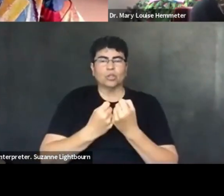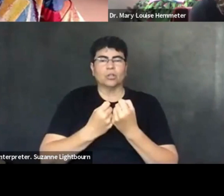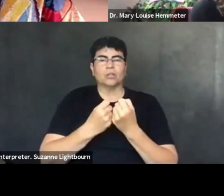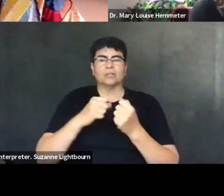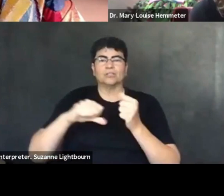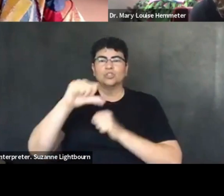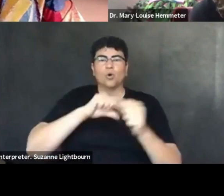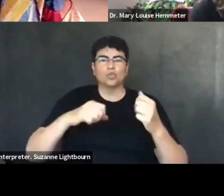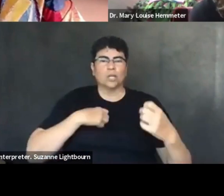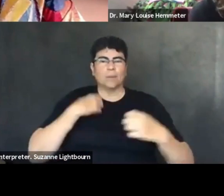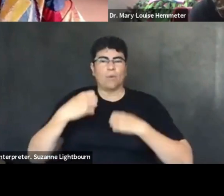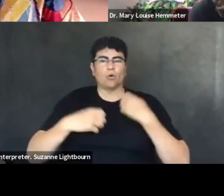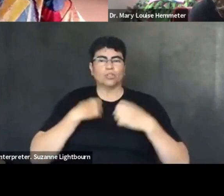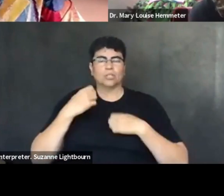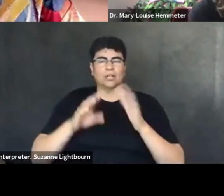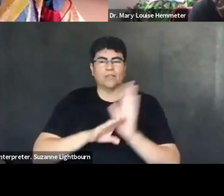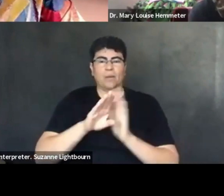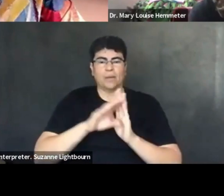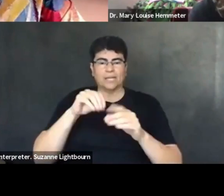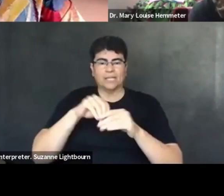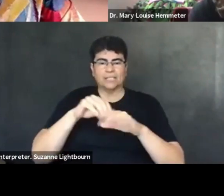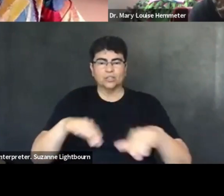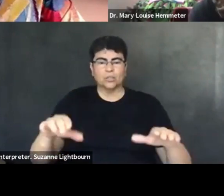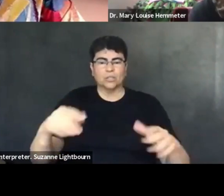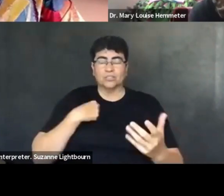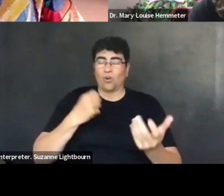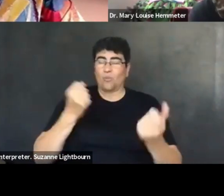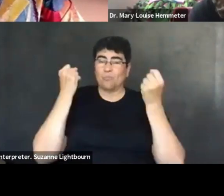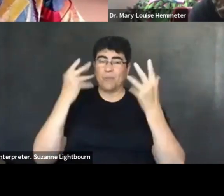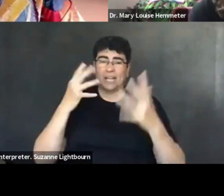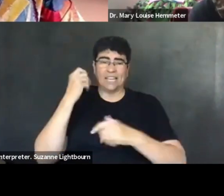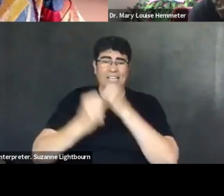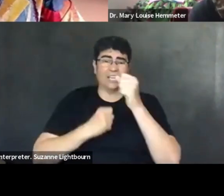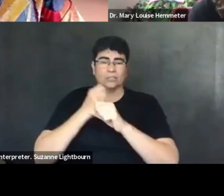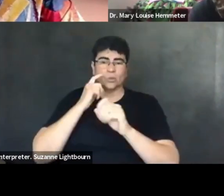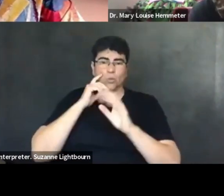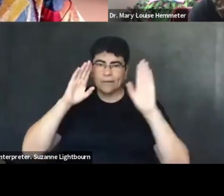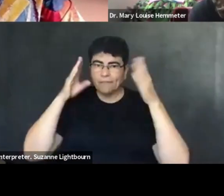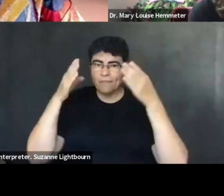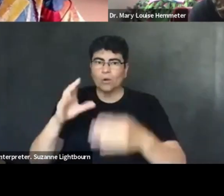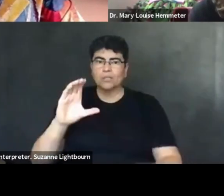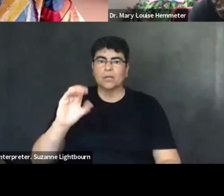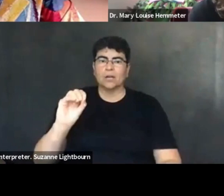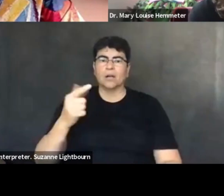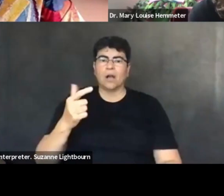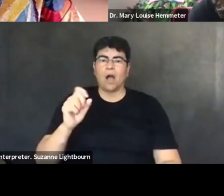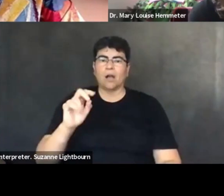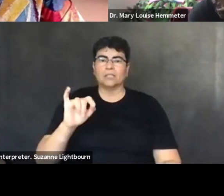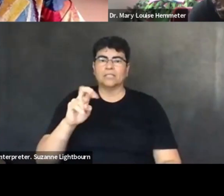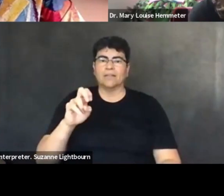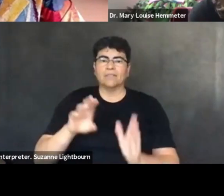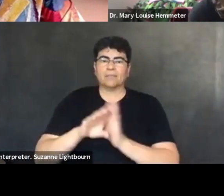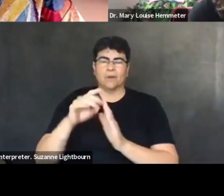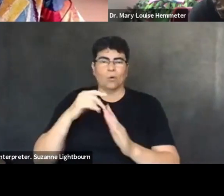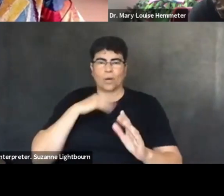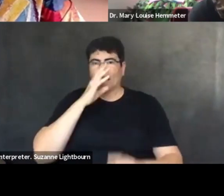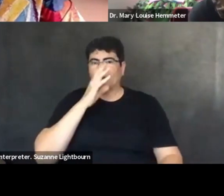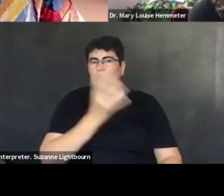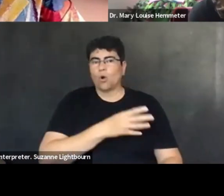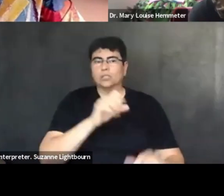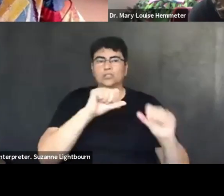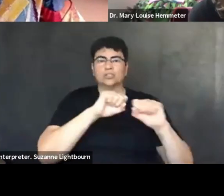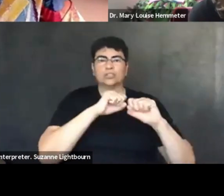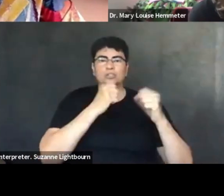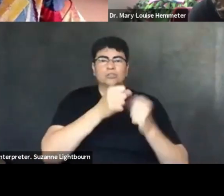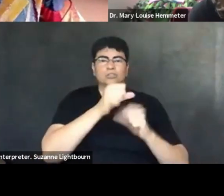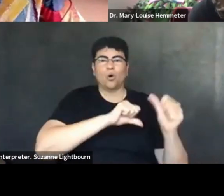in children. And for so many years, we spent so much time on cognitive development and ignored social emotional. And